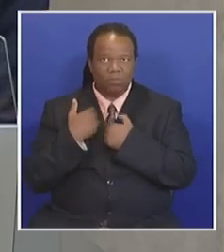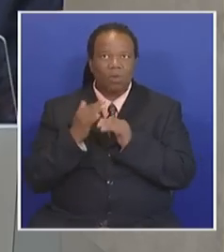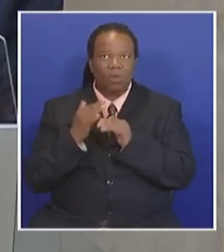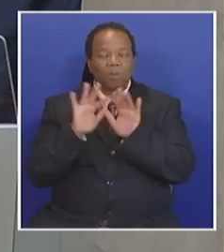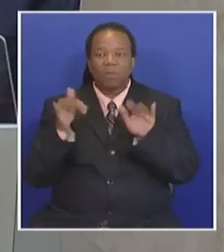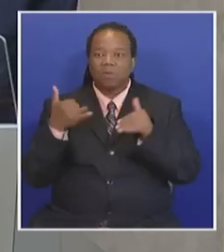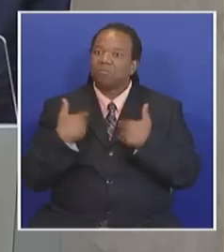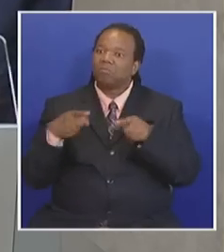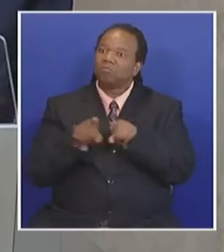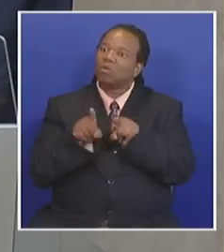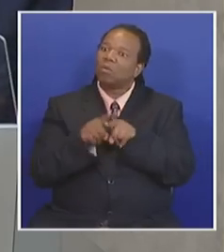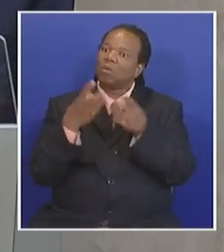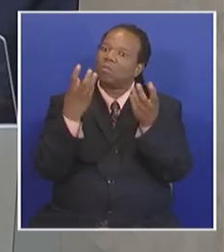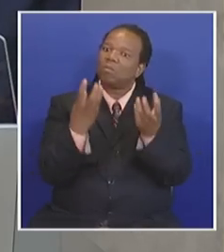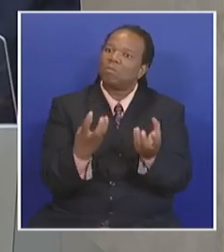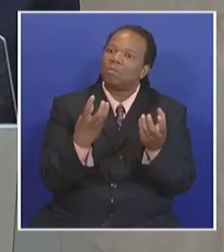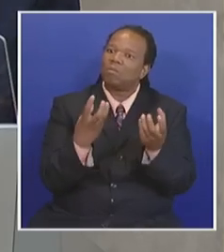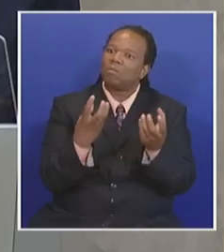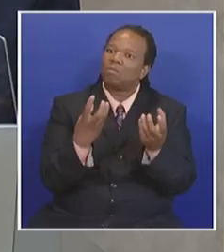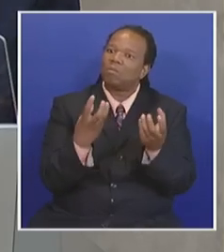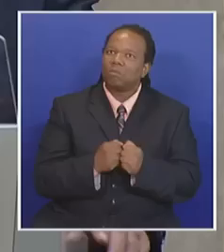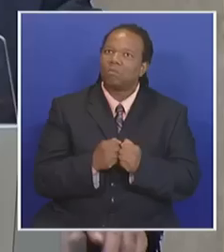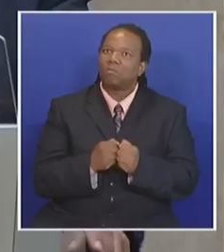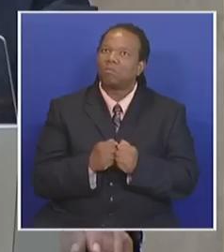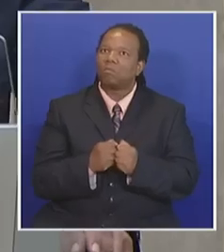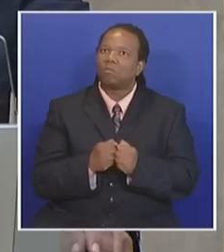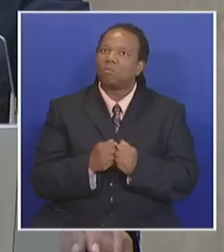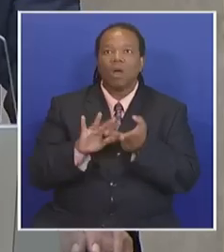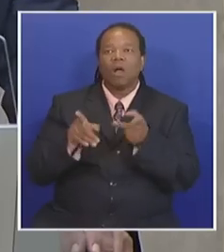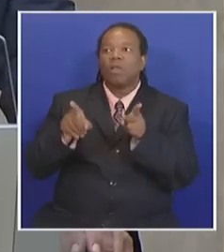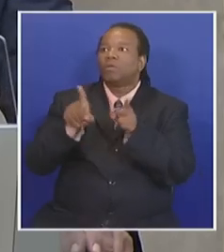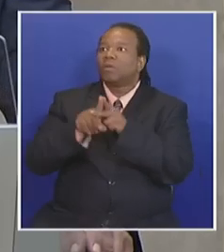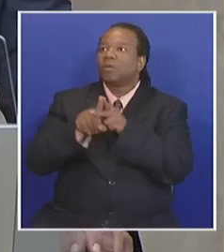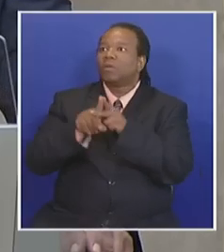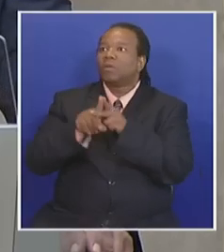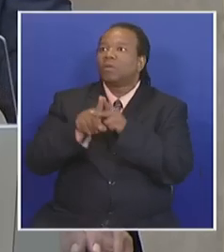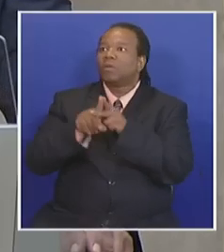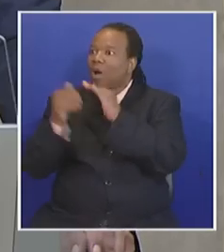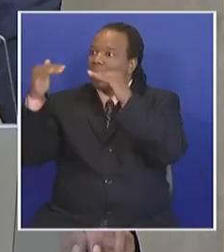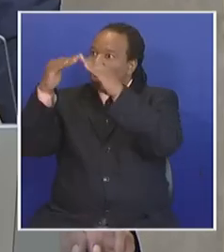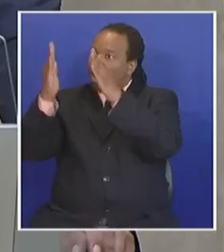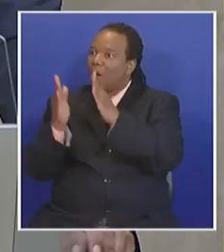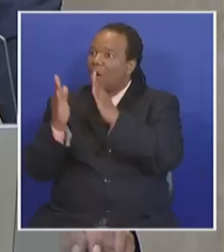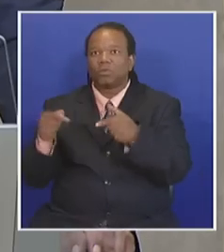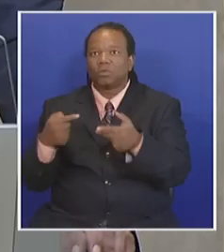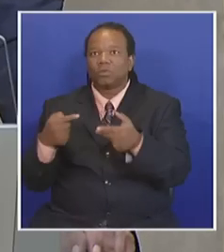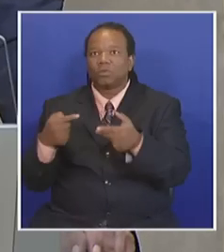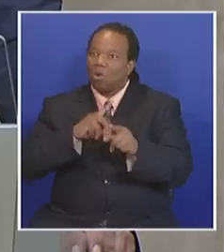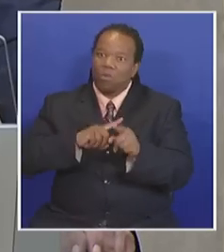citizen. I too, Madam Chairperson, was not allowed to buy property or to go to an Afrikaans